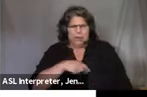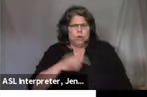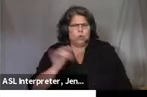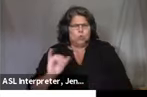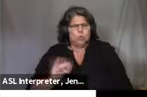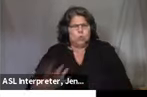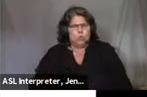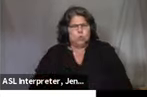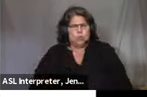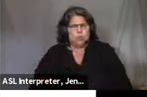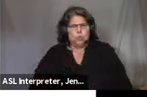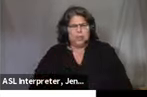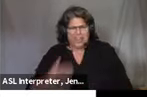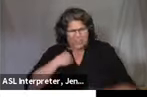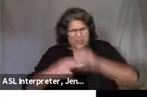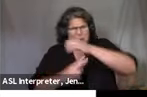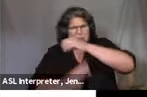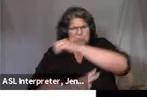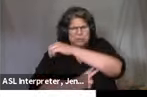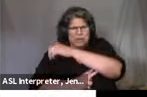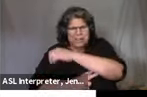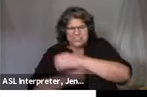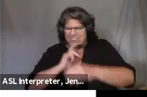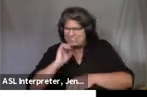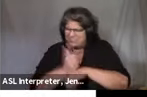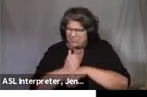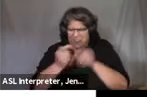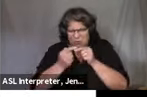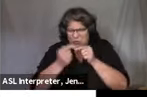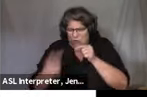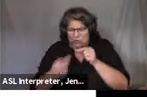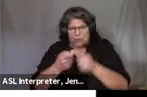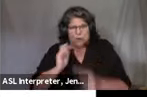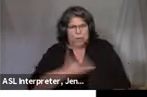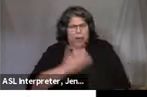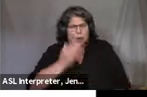you know, a bridge be put literally across the street from our house.